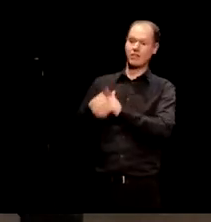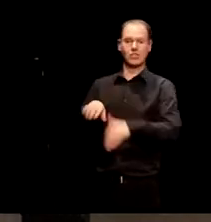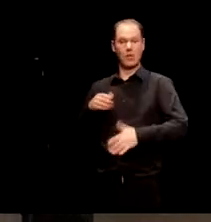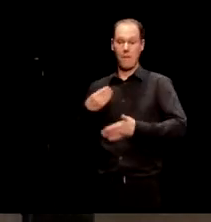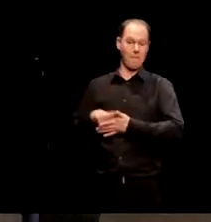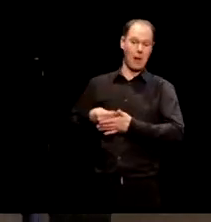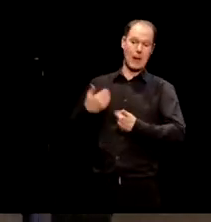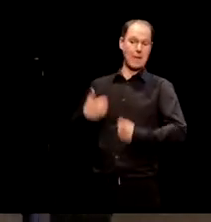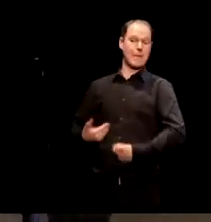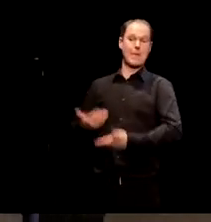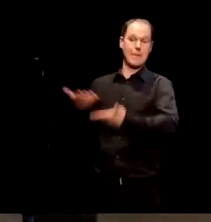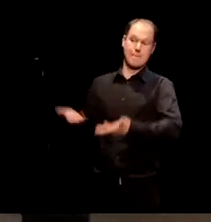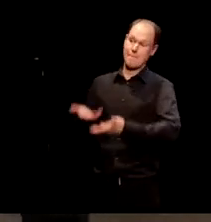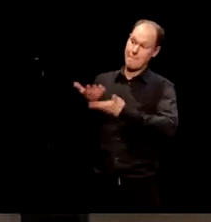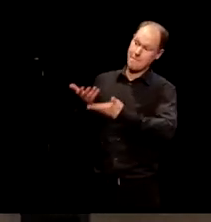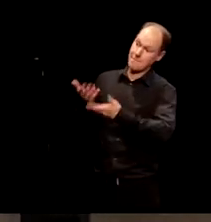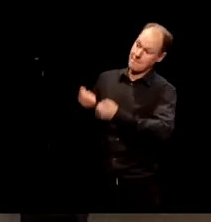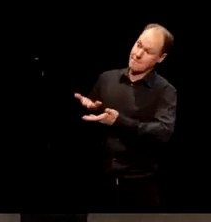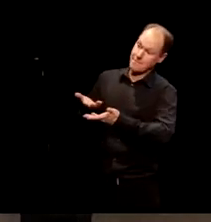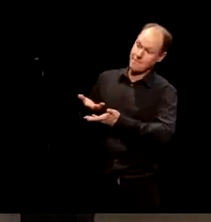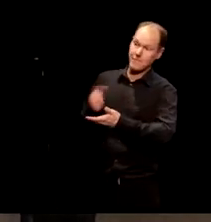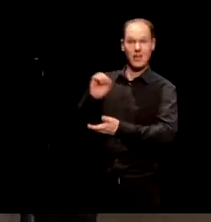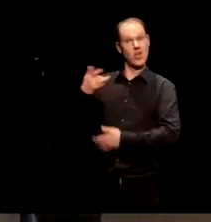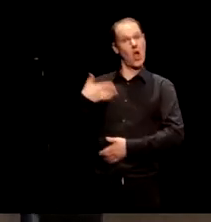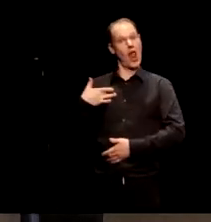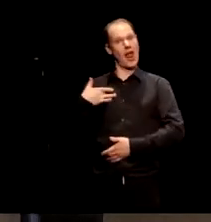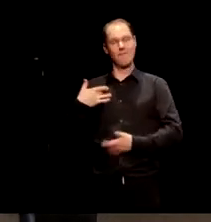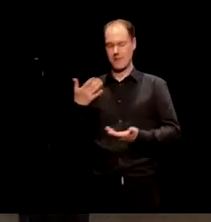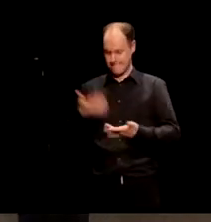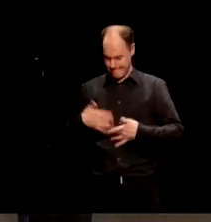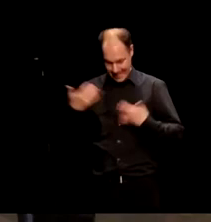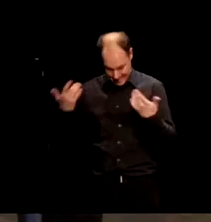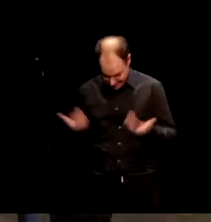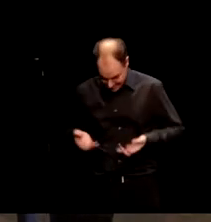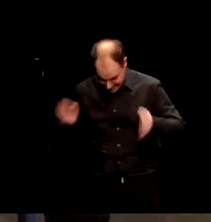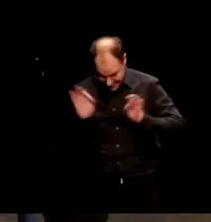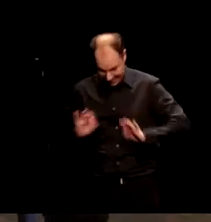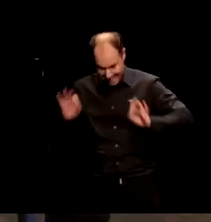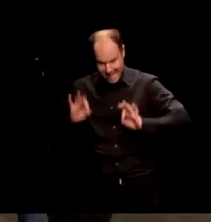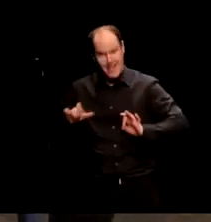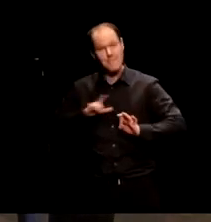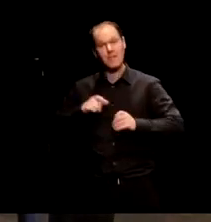money, your life will still be empty without love.